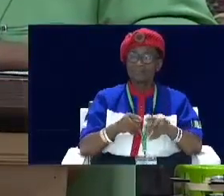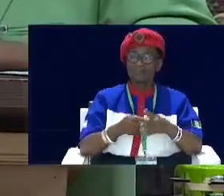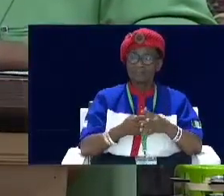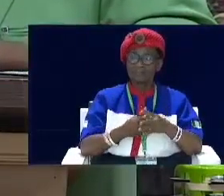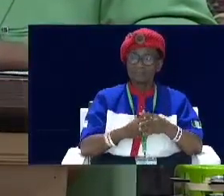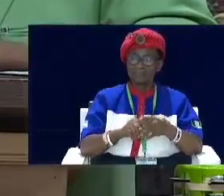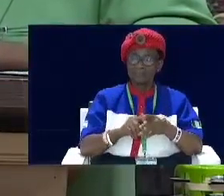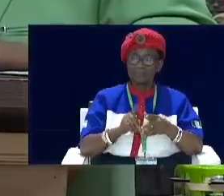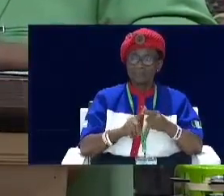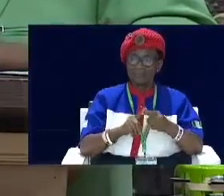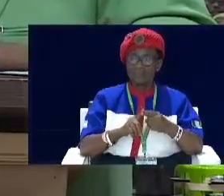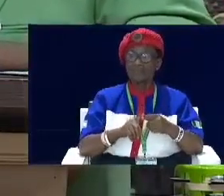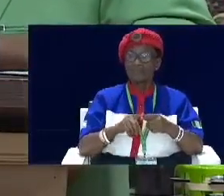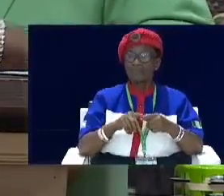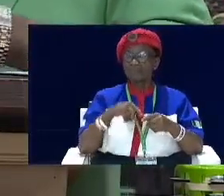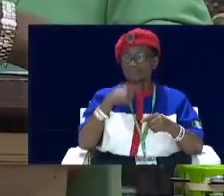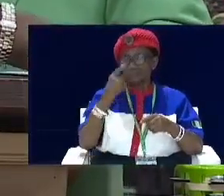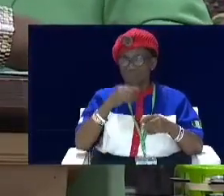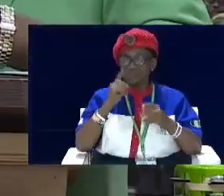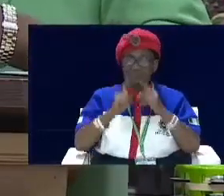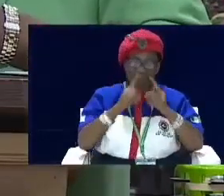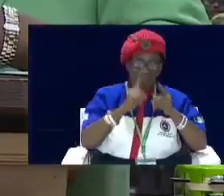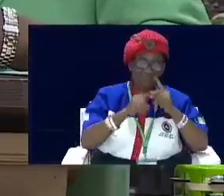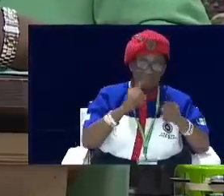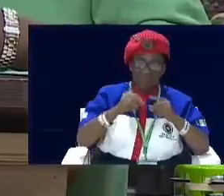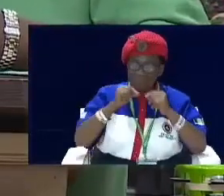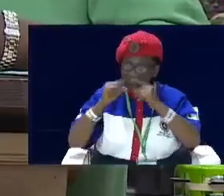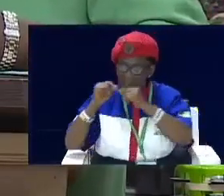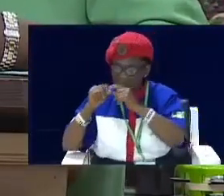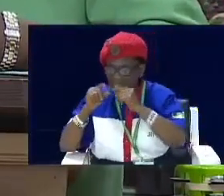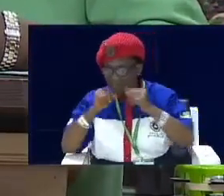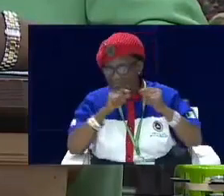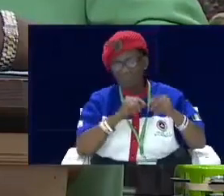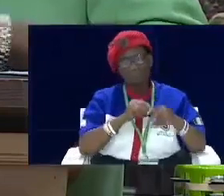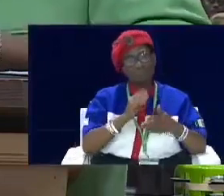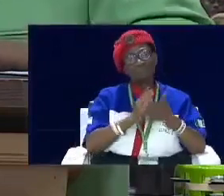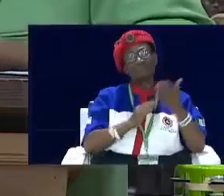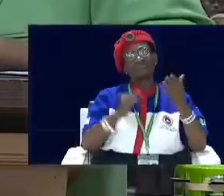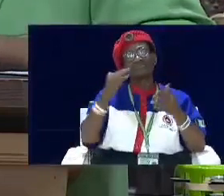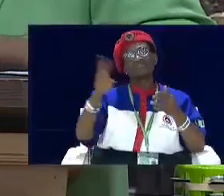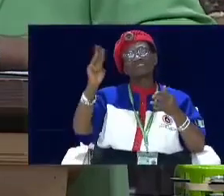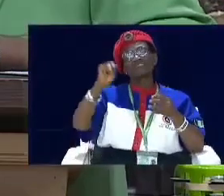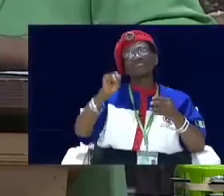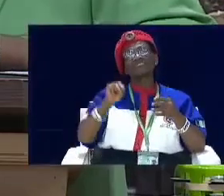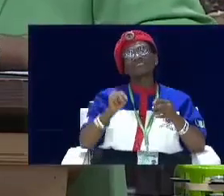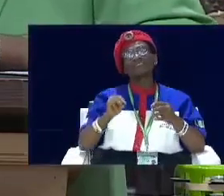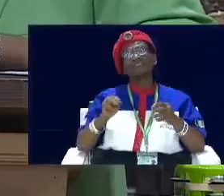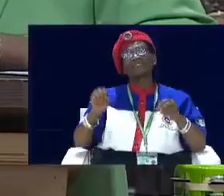criticize. Some of them even claim to be prophets. And he